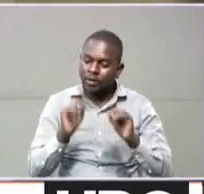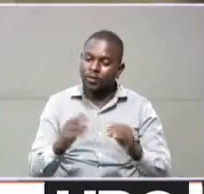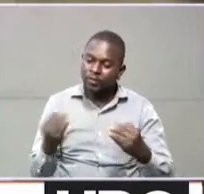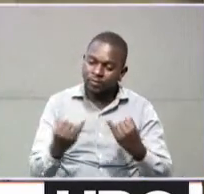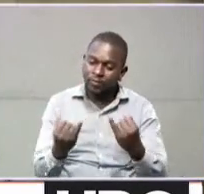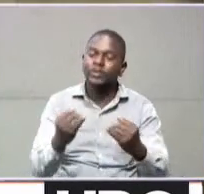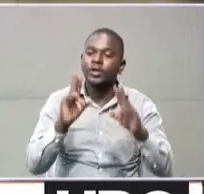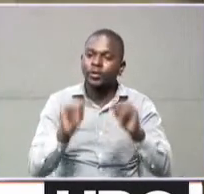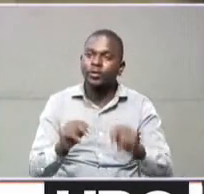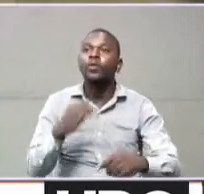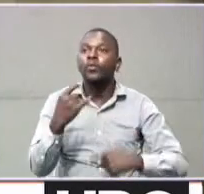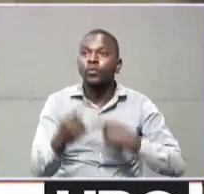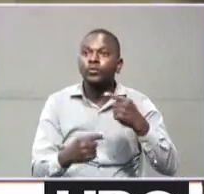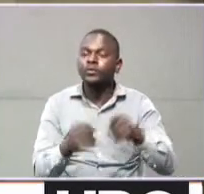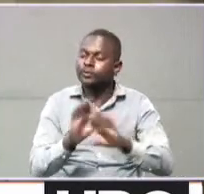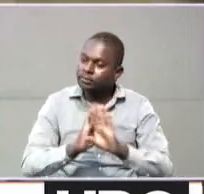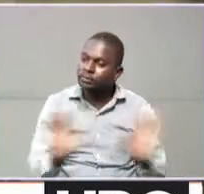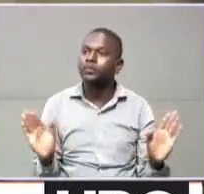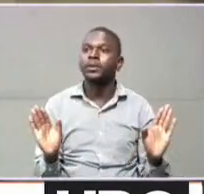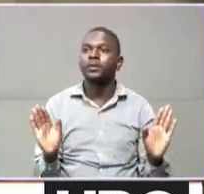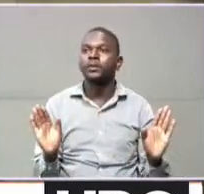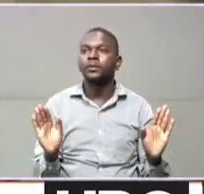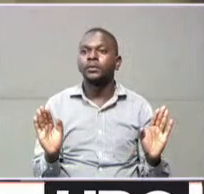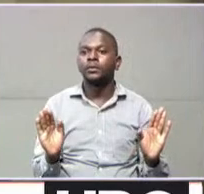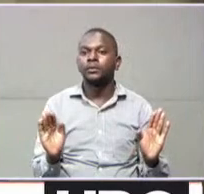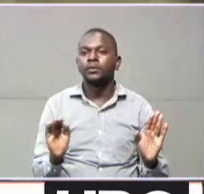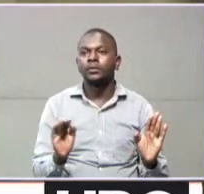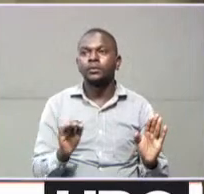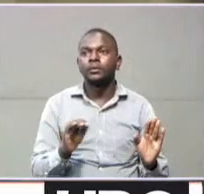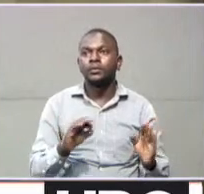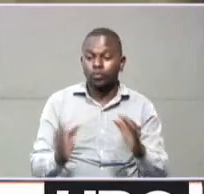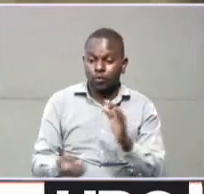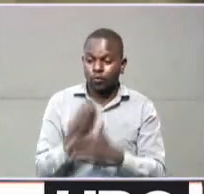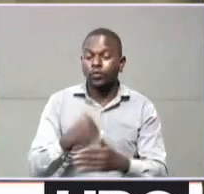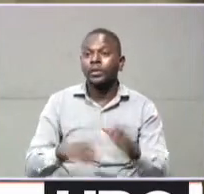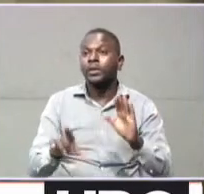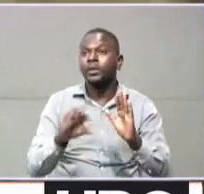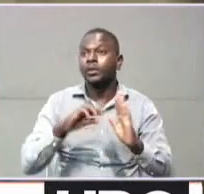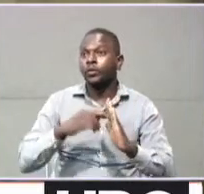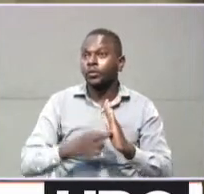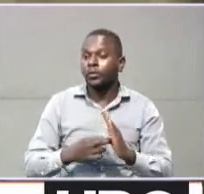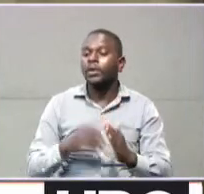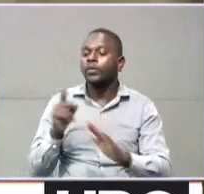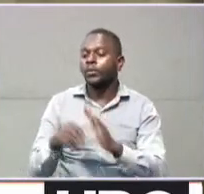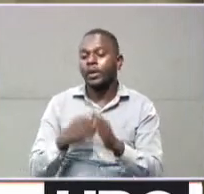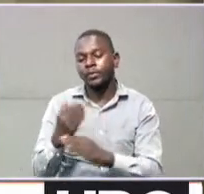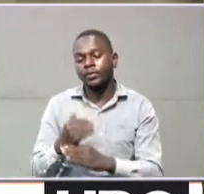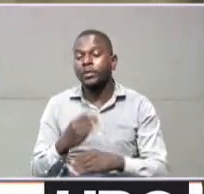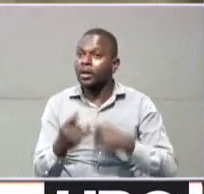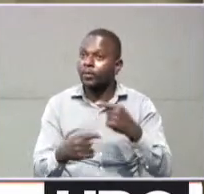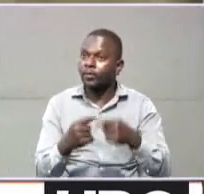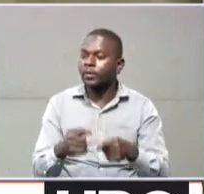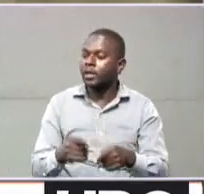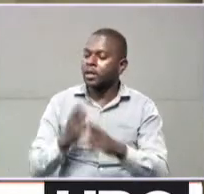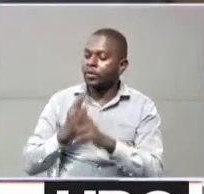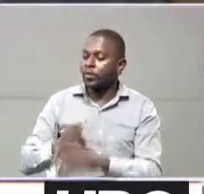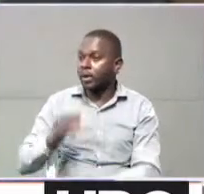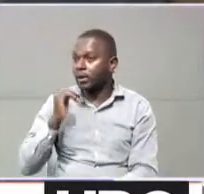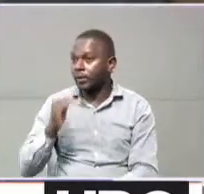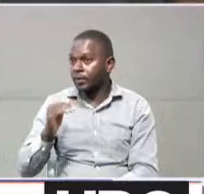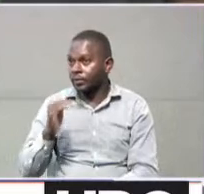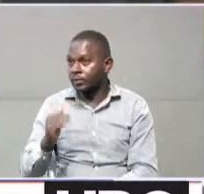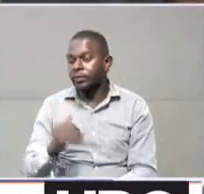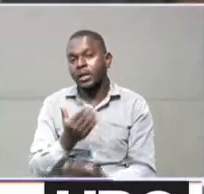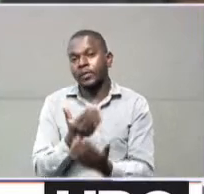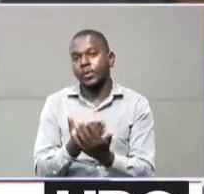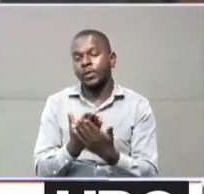procedure no nothing read the rule 41 you were the ones who made the rules prime minister autonomous speaker i